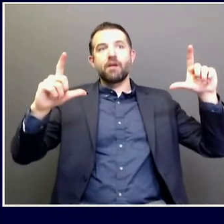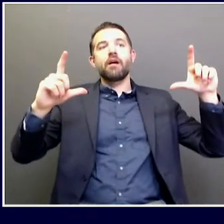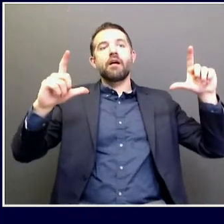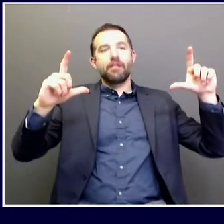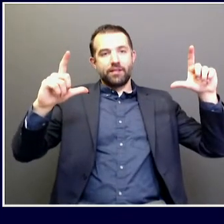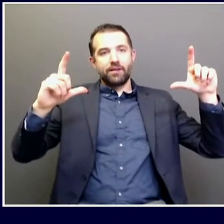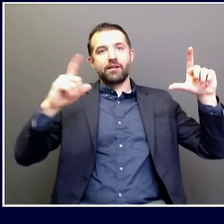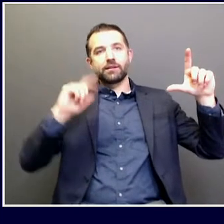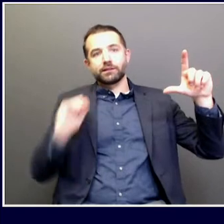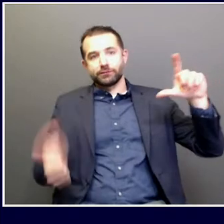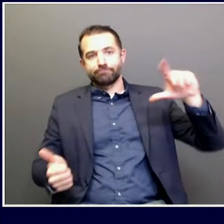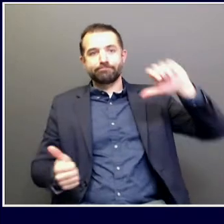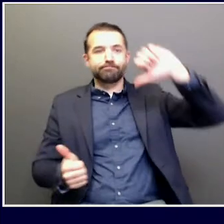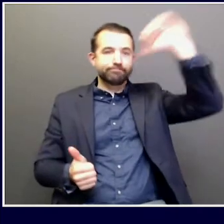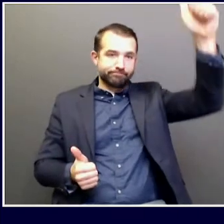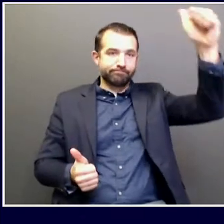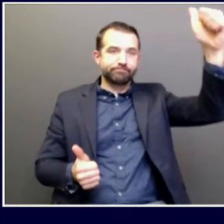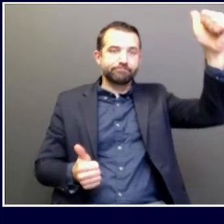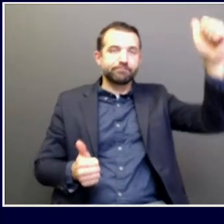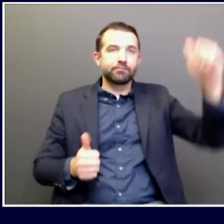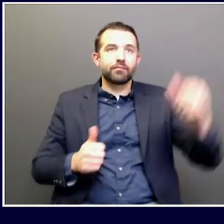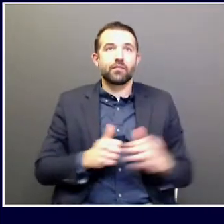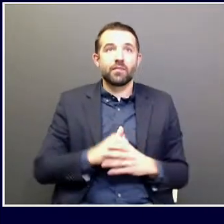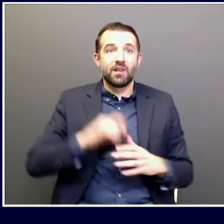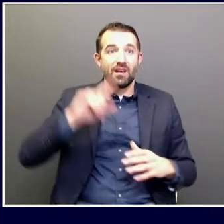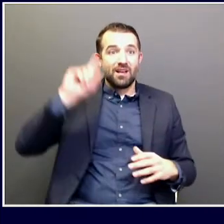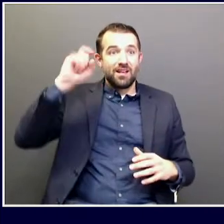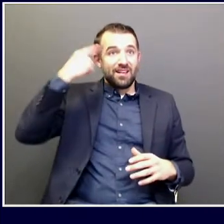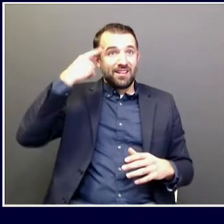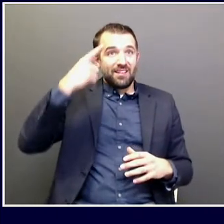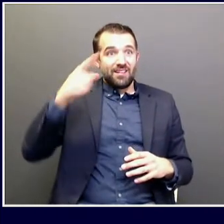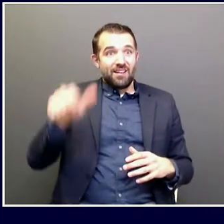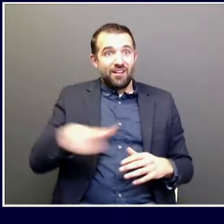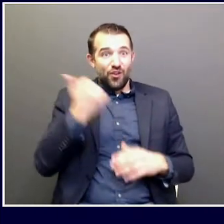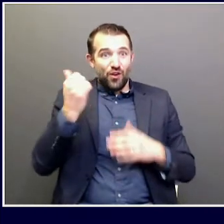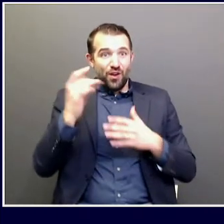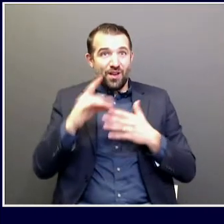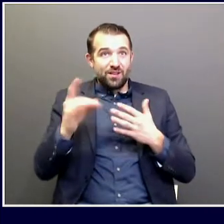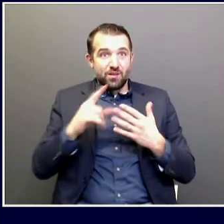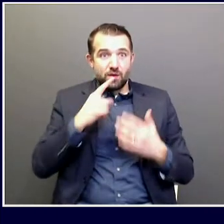many alternatives, we started here. Okay. Thank you. Thanks, Amy.